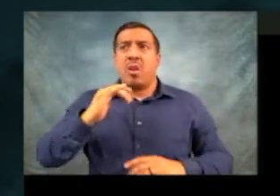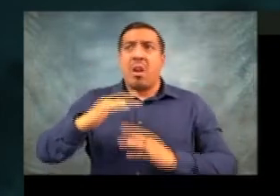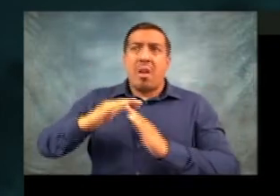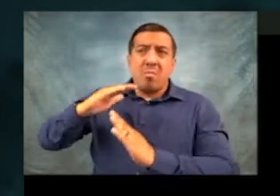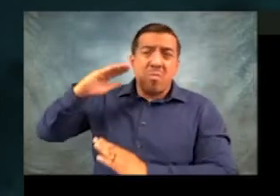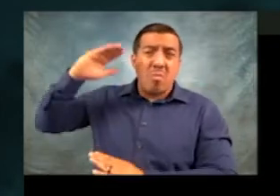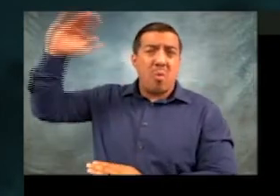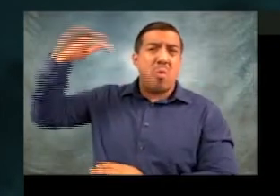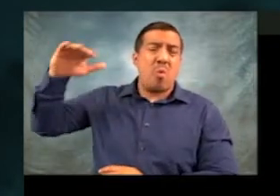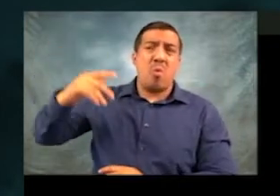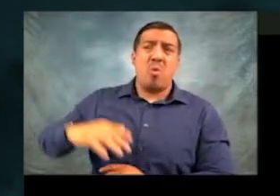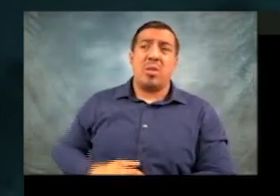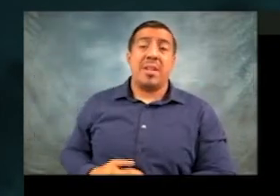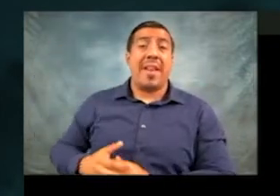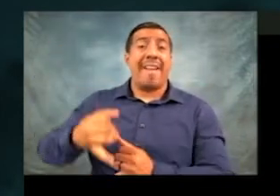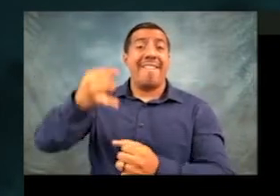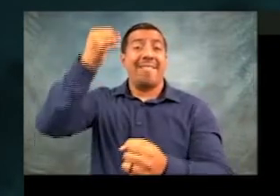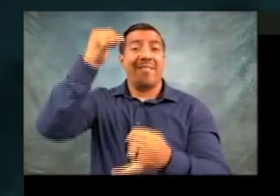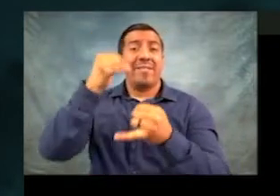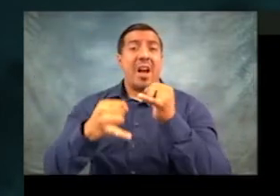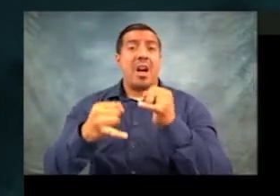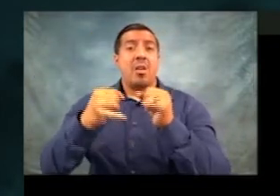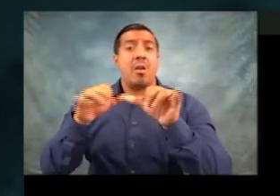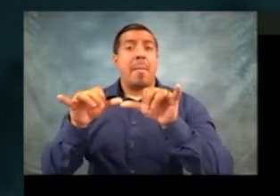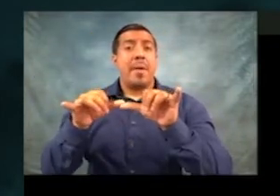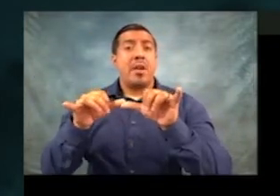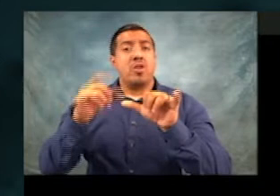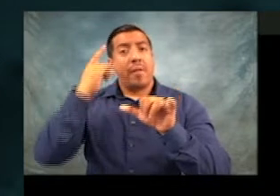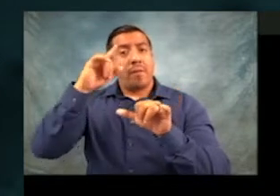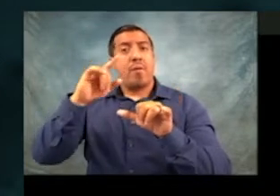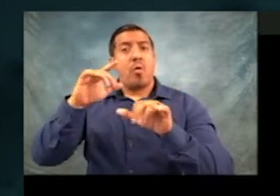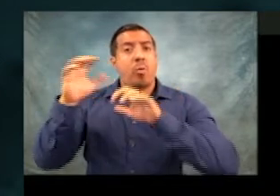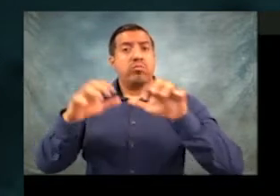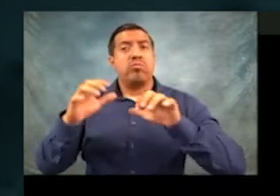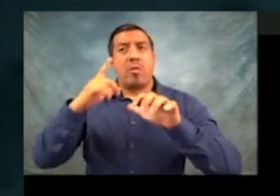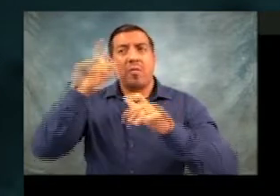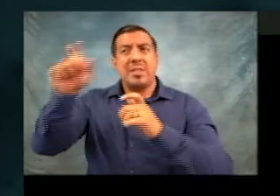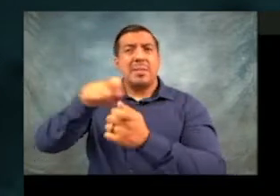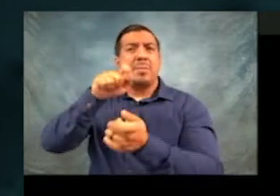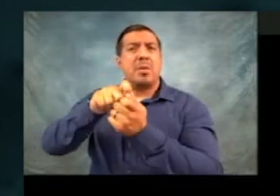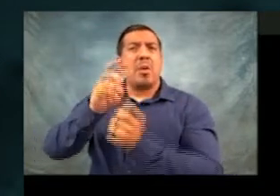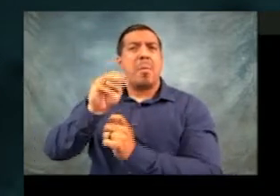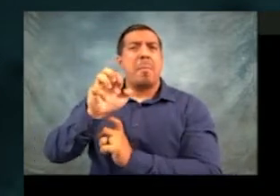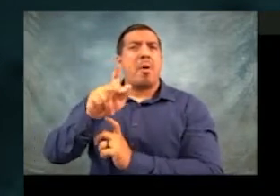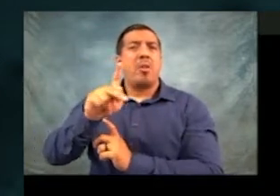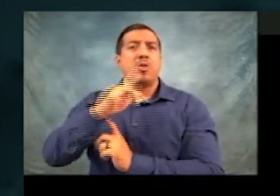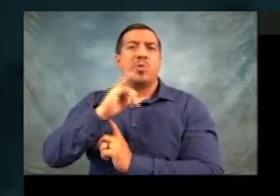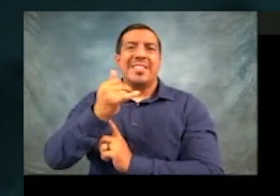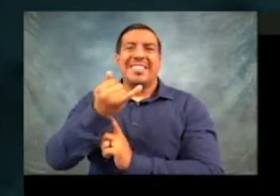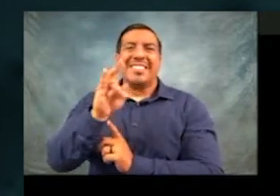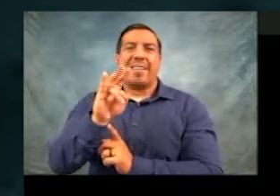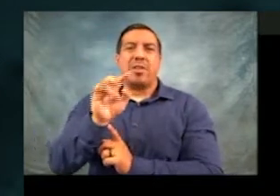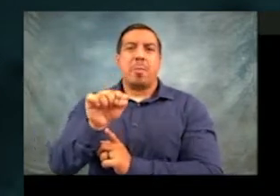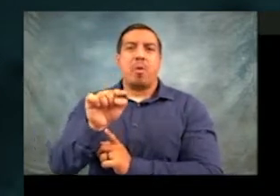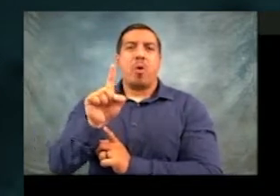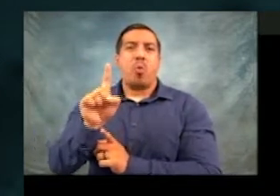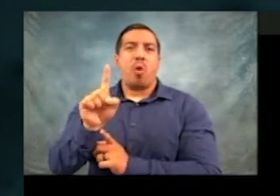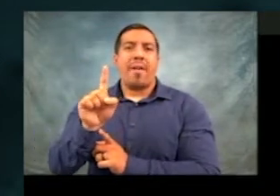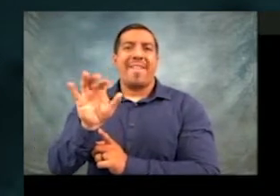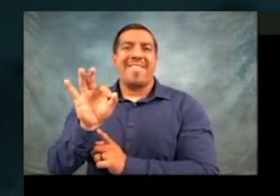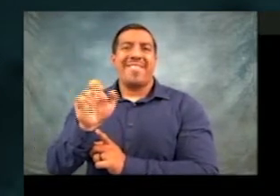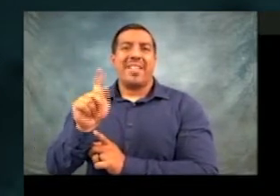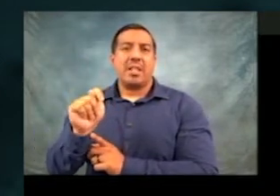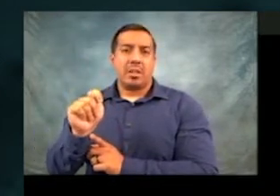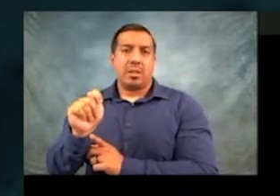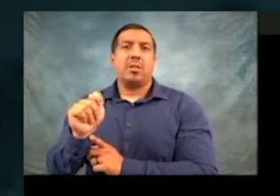And the final measured storm surge from this particular mark was 17.1 feet. So